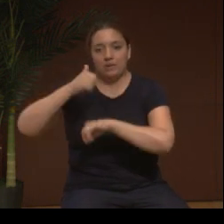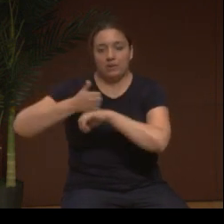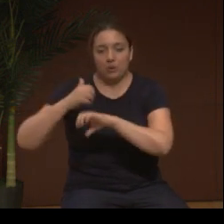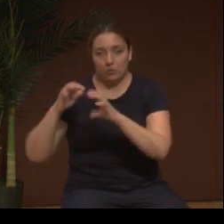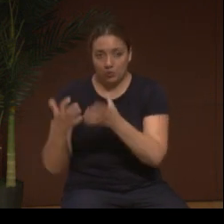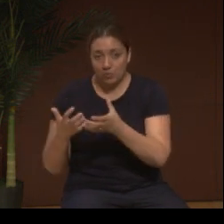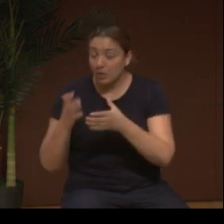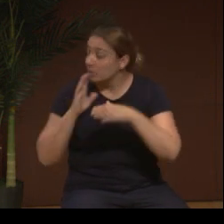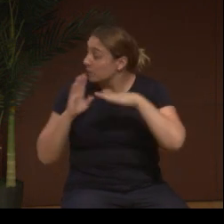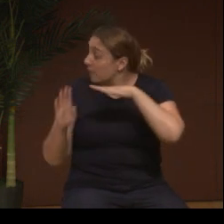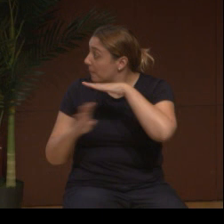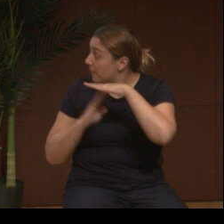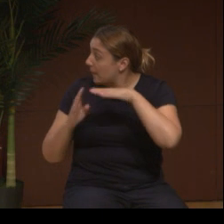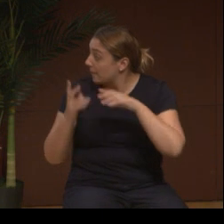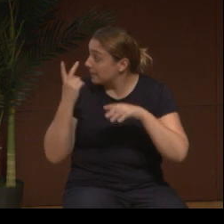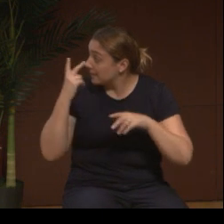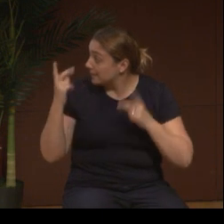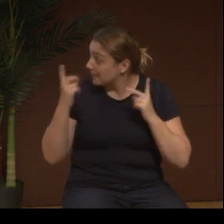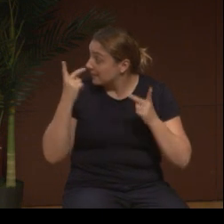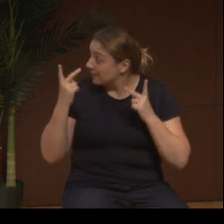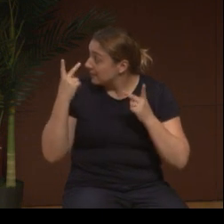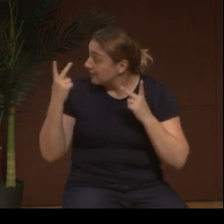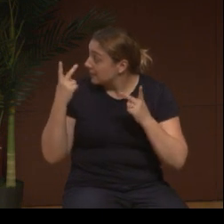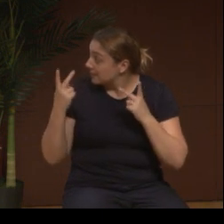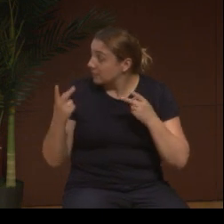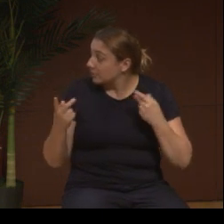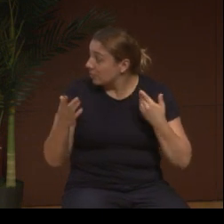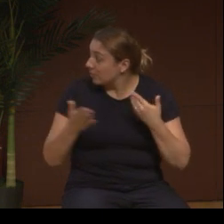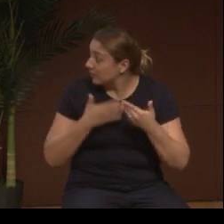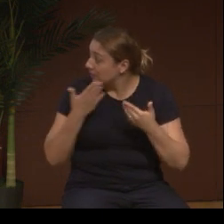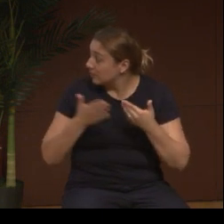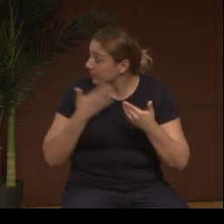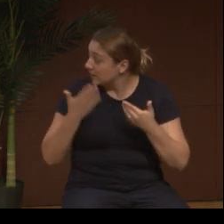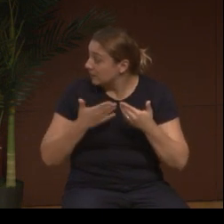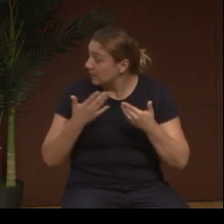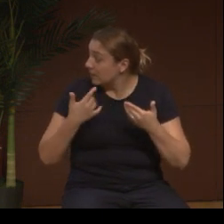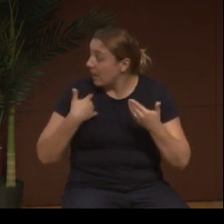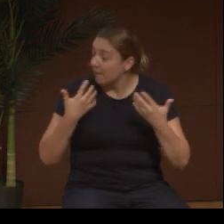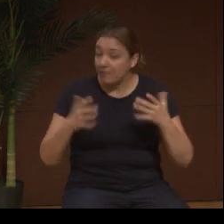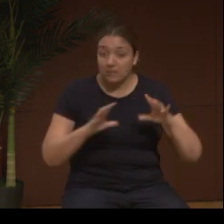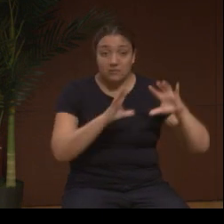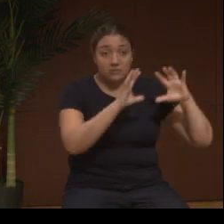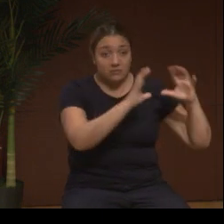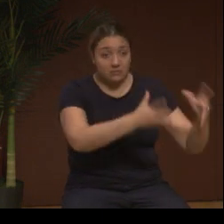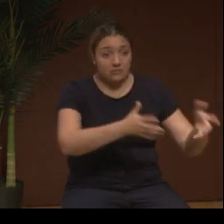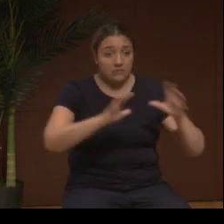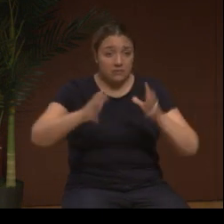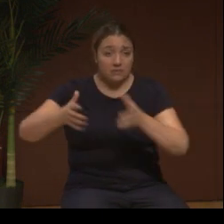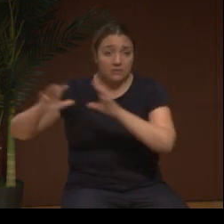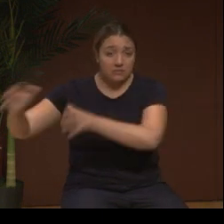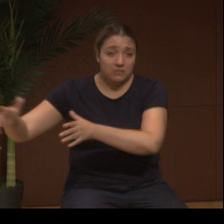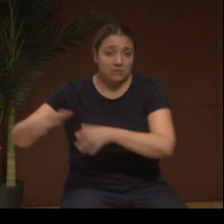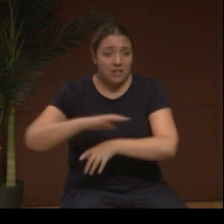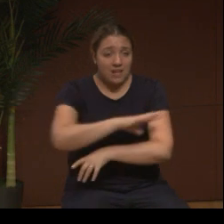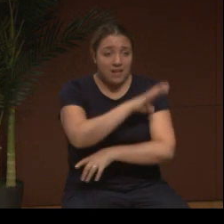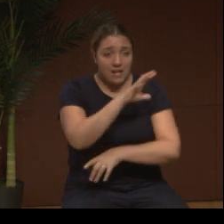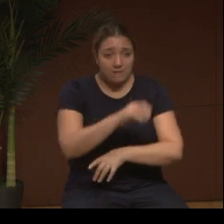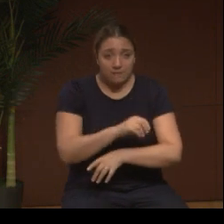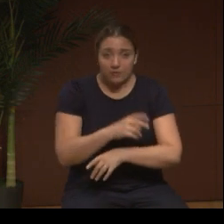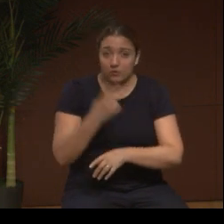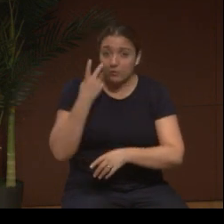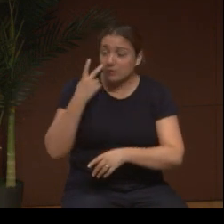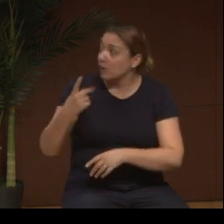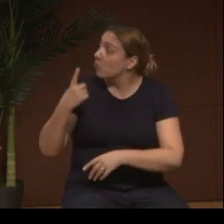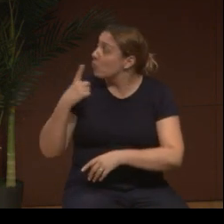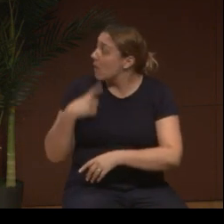you're seeing are our reference groups. And for ease of understanding it, I have it categorized by broad continental regions. Okay? So this big red